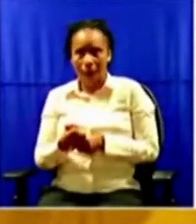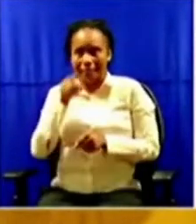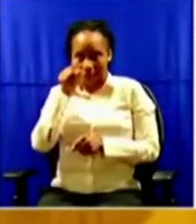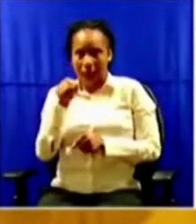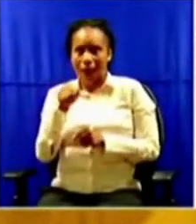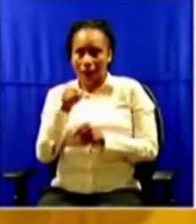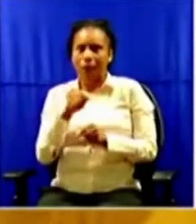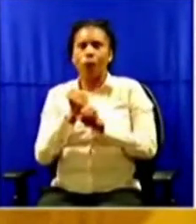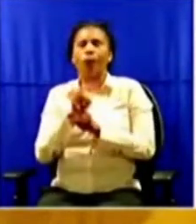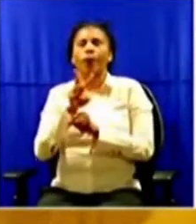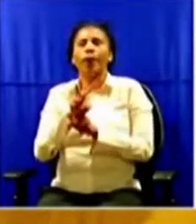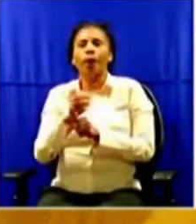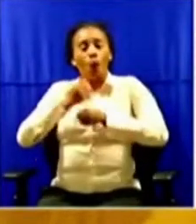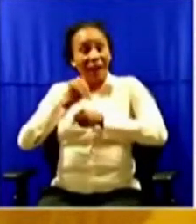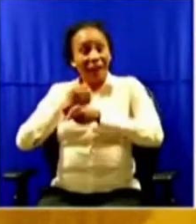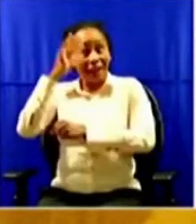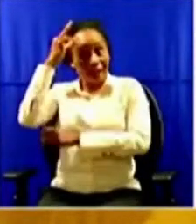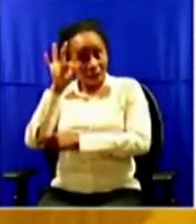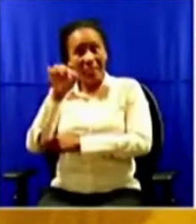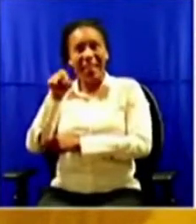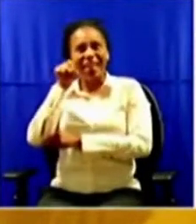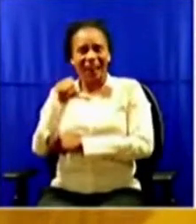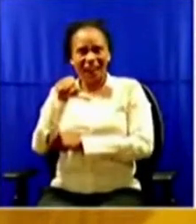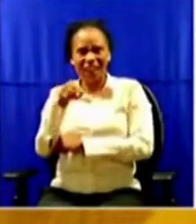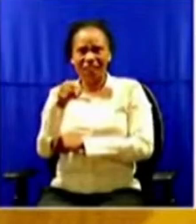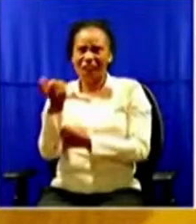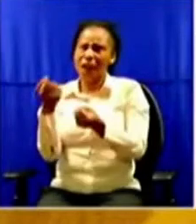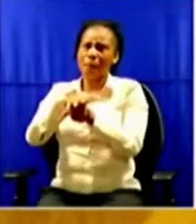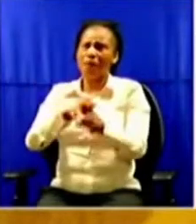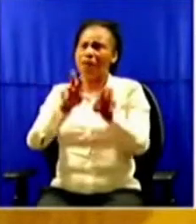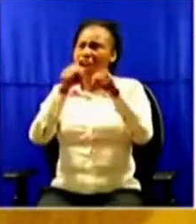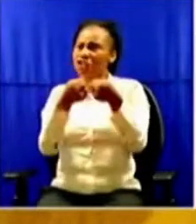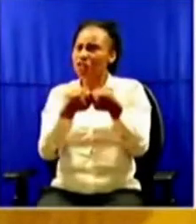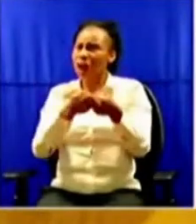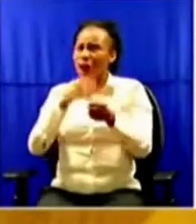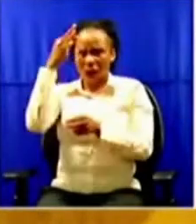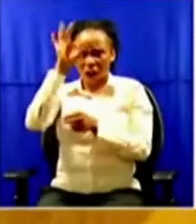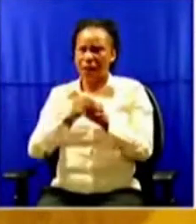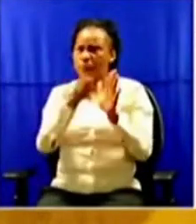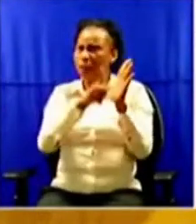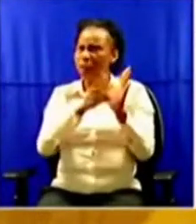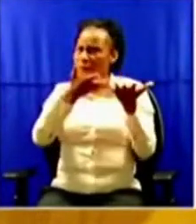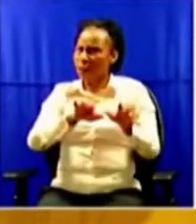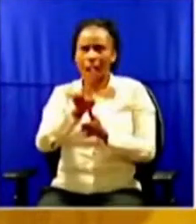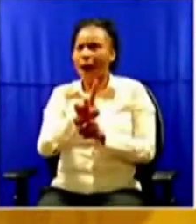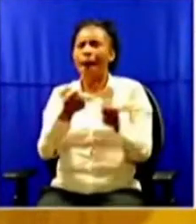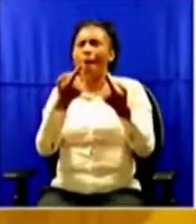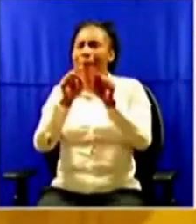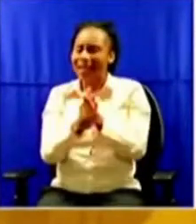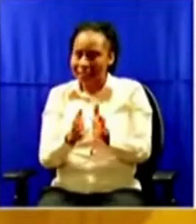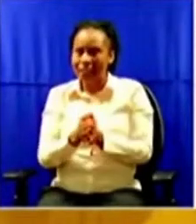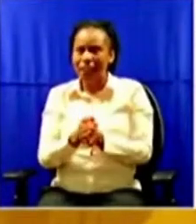Working governments are not just implementers of national government policy, but innovative hubs of fresh ideas and